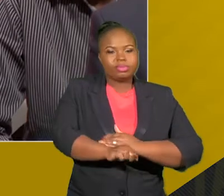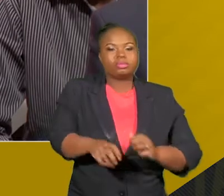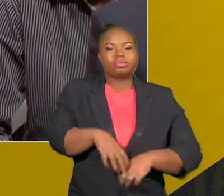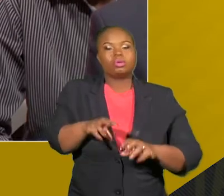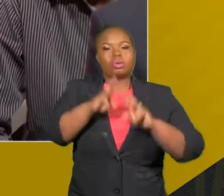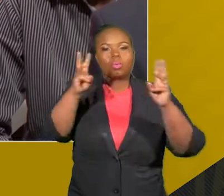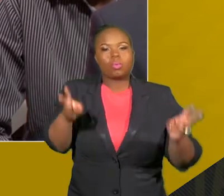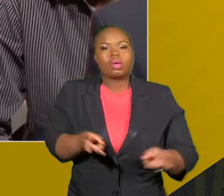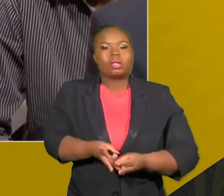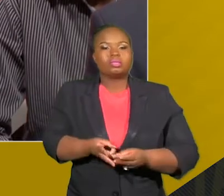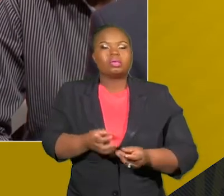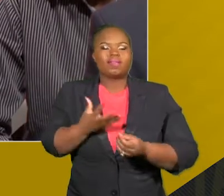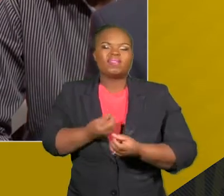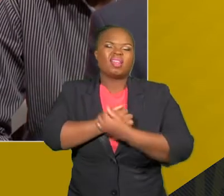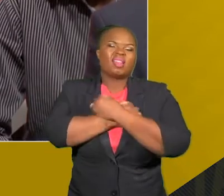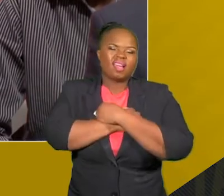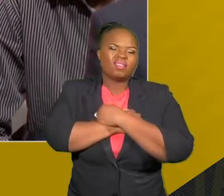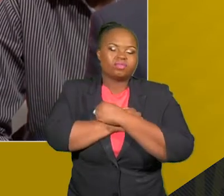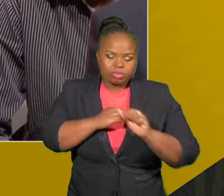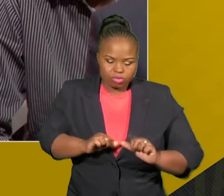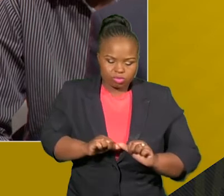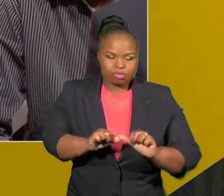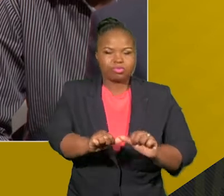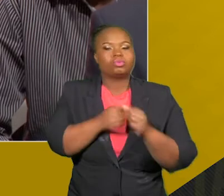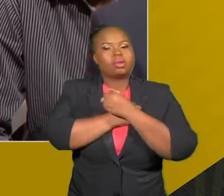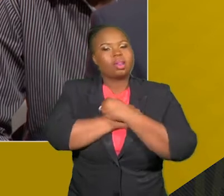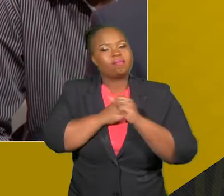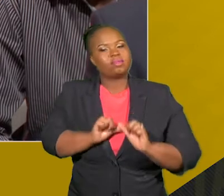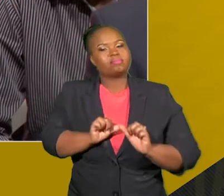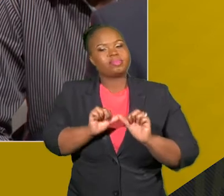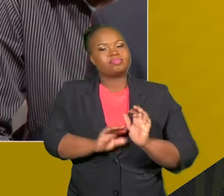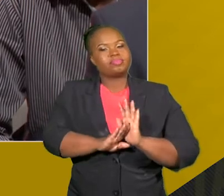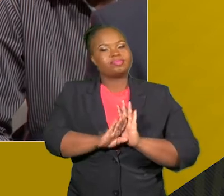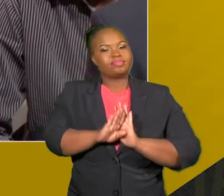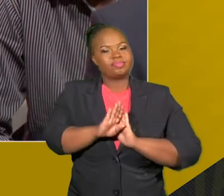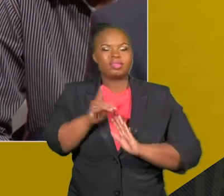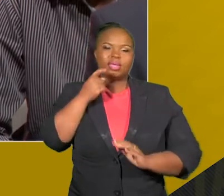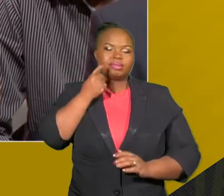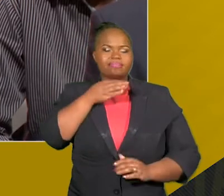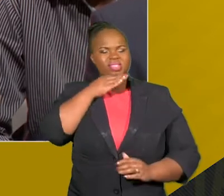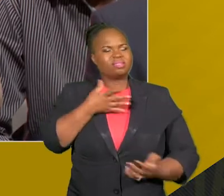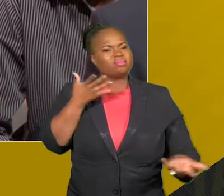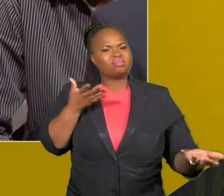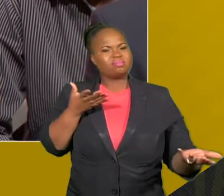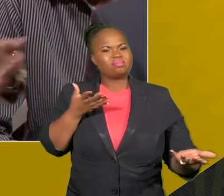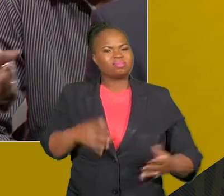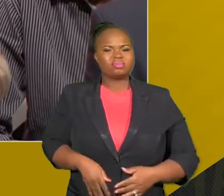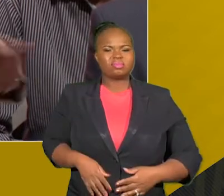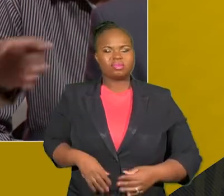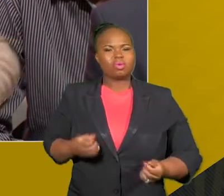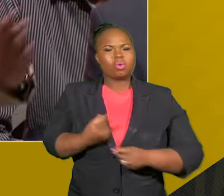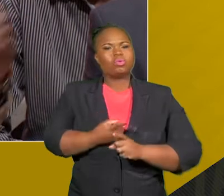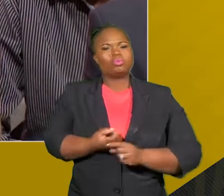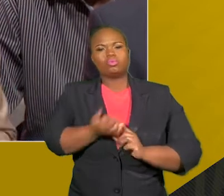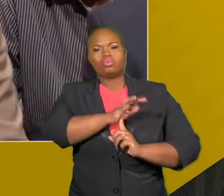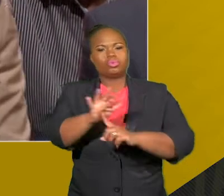loving world. Continue living into that loving world. Ga o ka tshwela pele ka lerato leo, you will forever distribute lerato